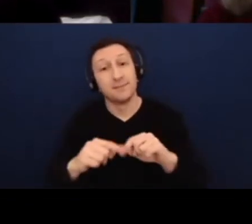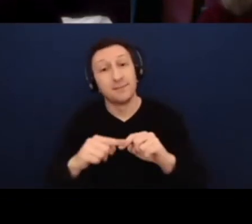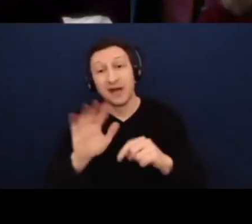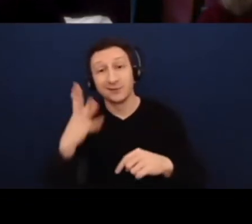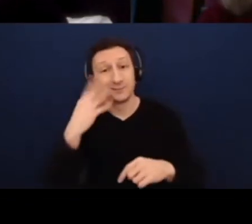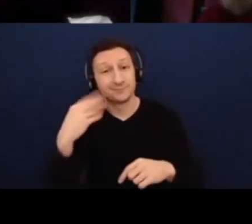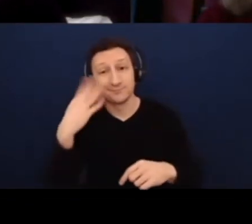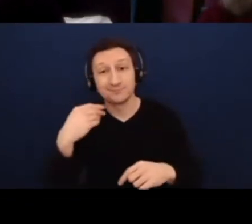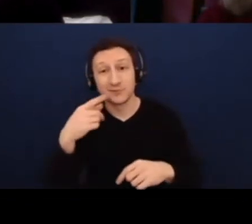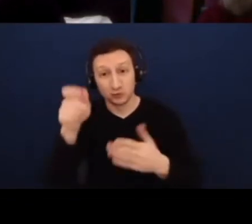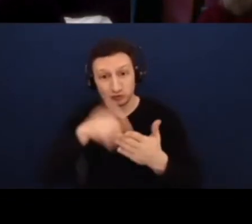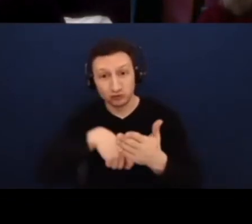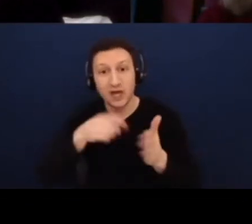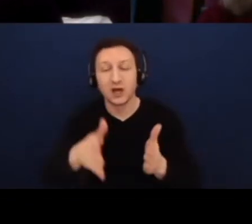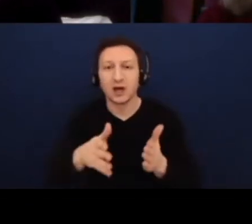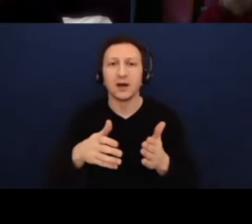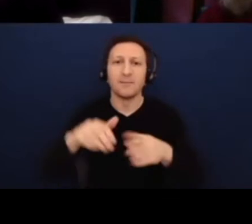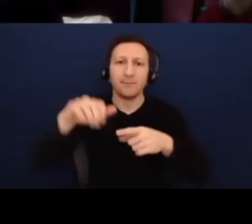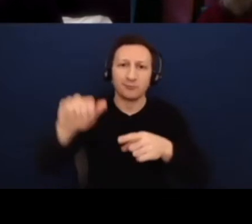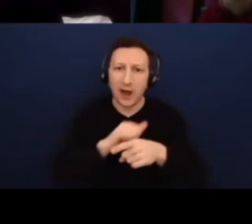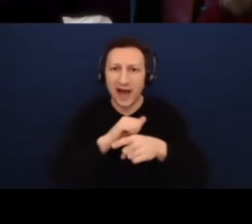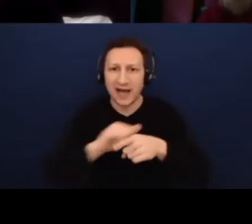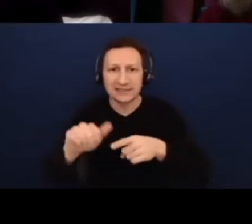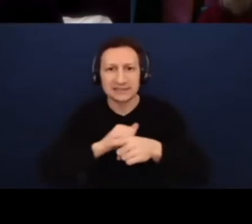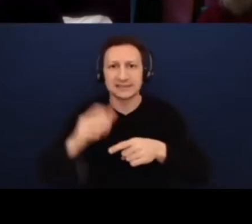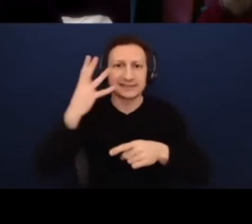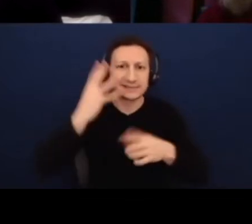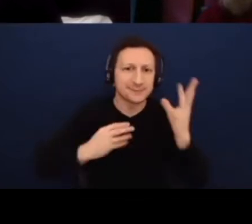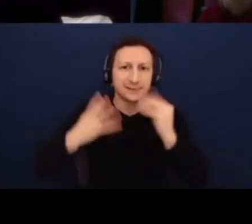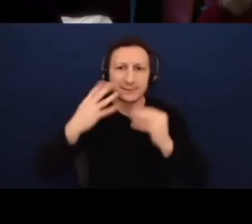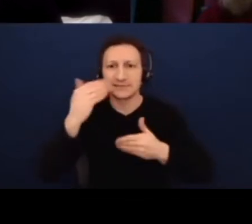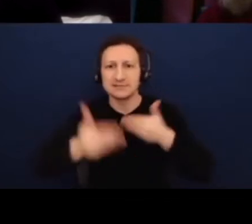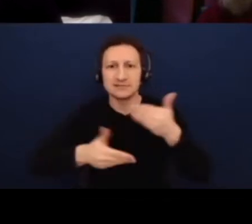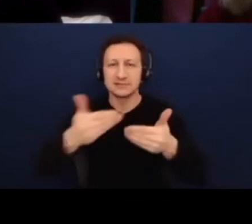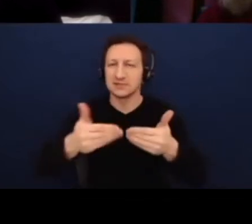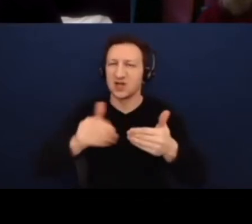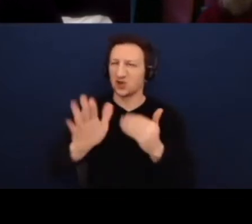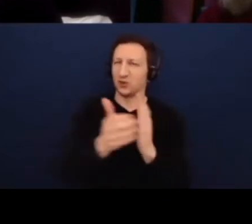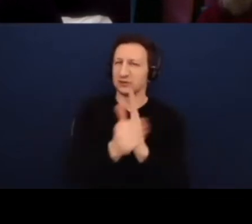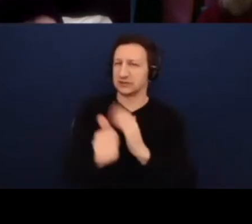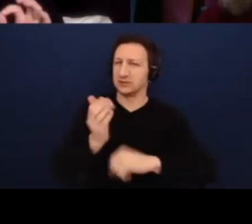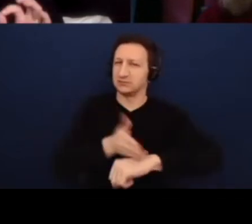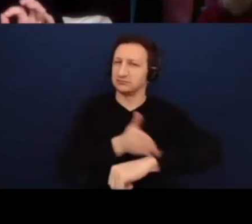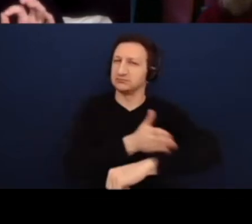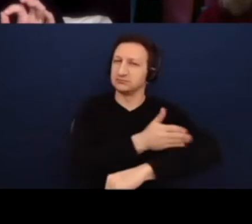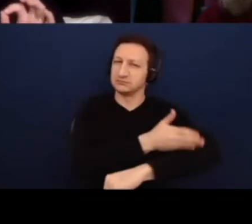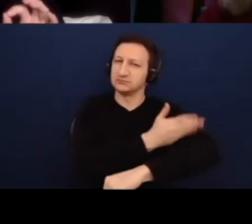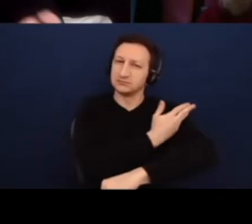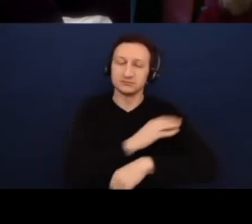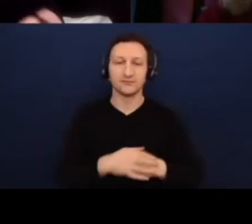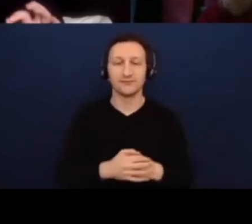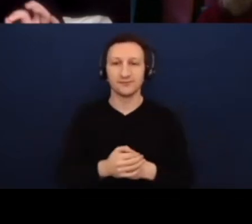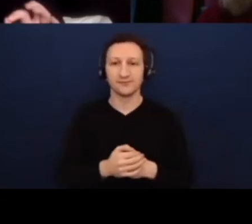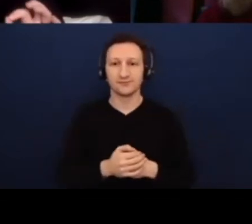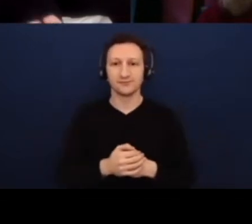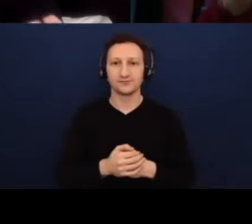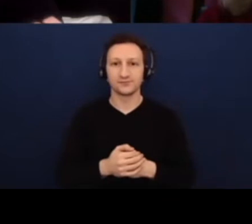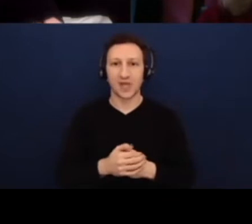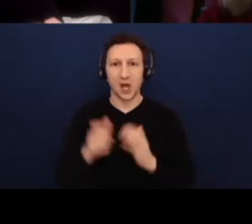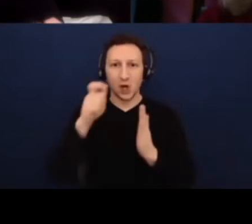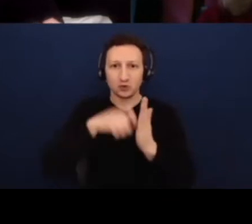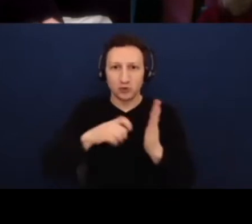particular type of material, with the writing process itself, they'll be able to pick up